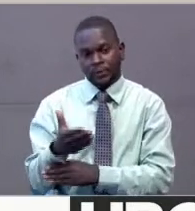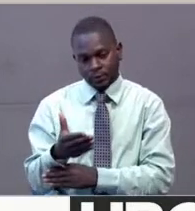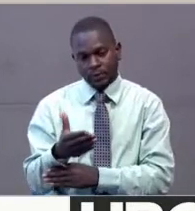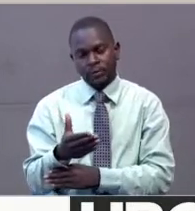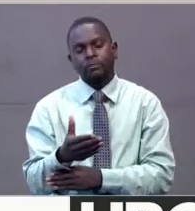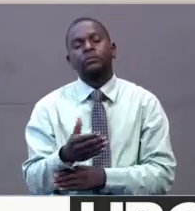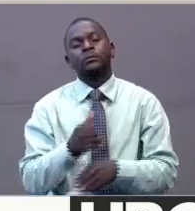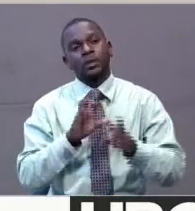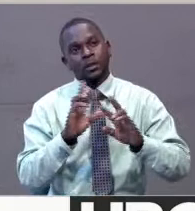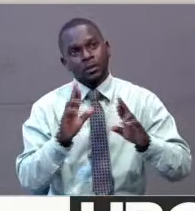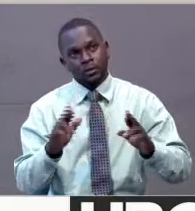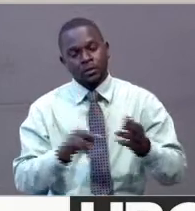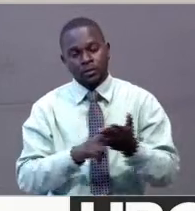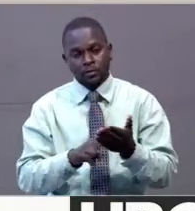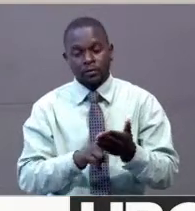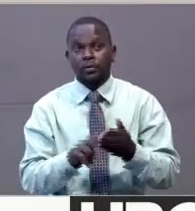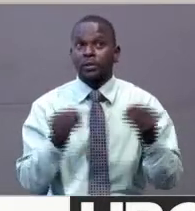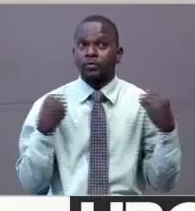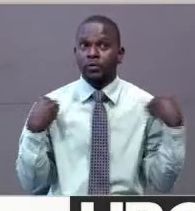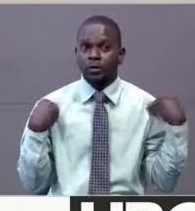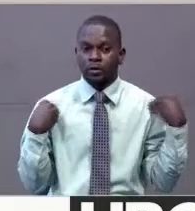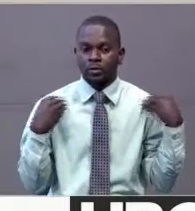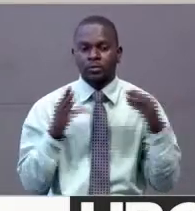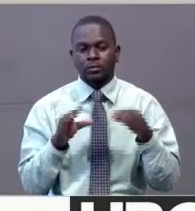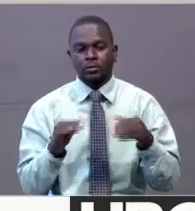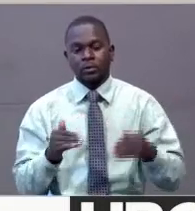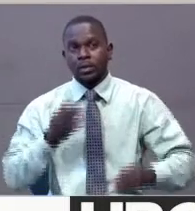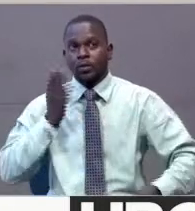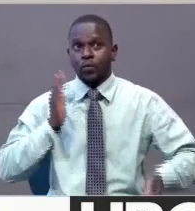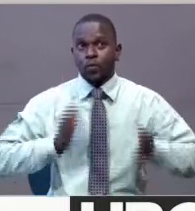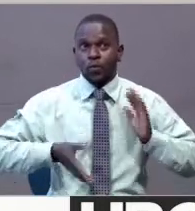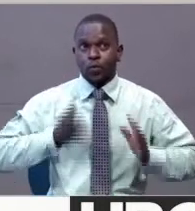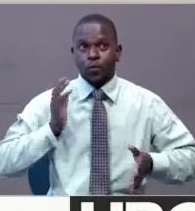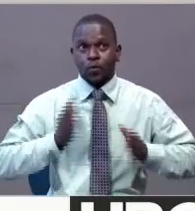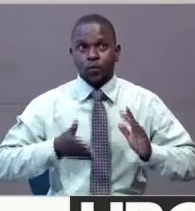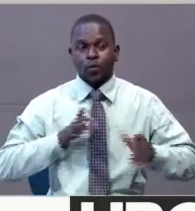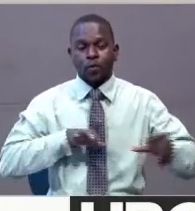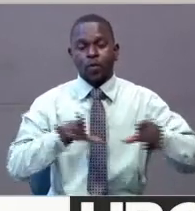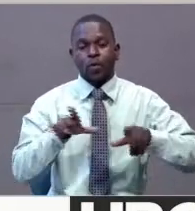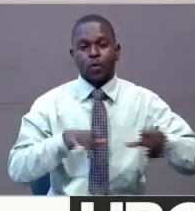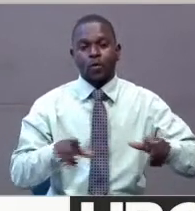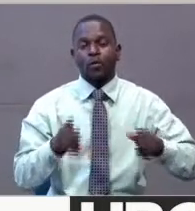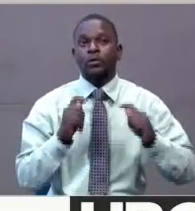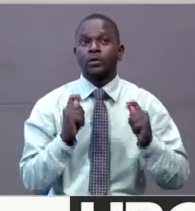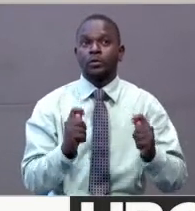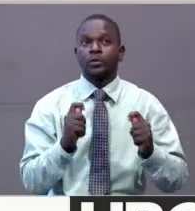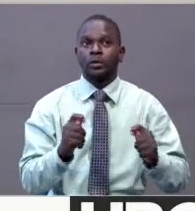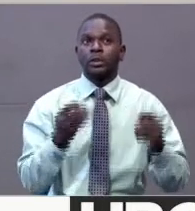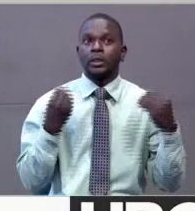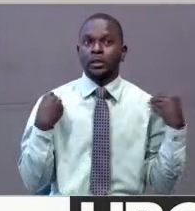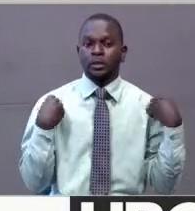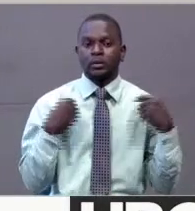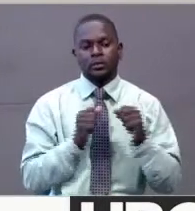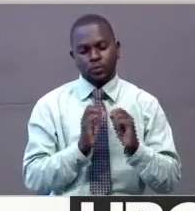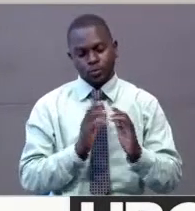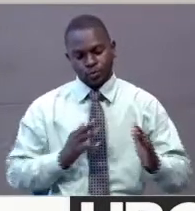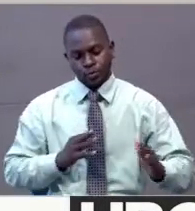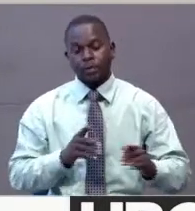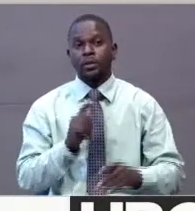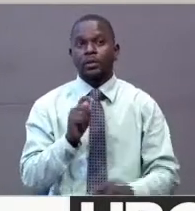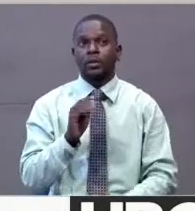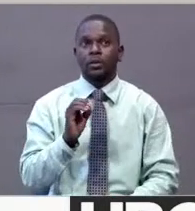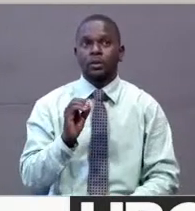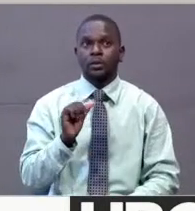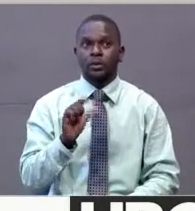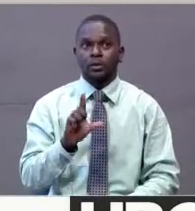committed to use sports, especially athletics and local traditional games, as an effective tool